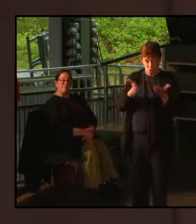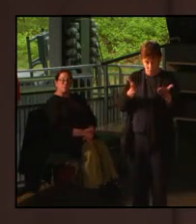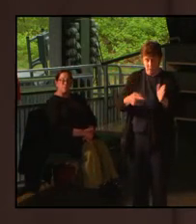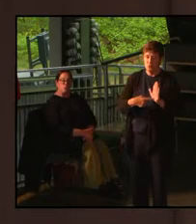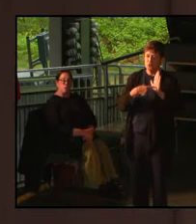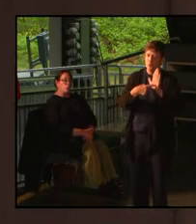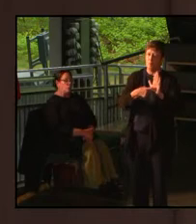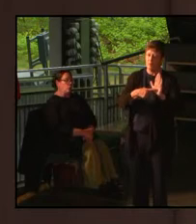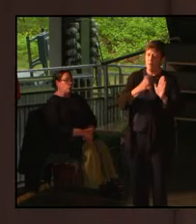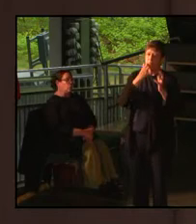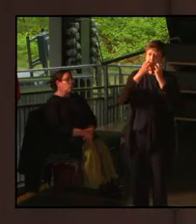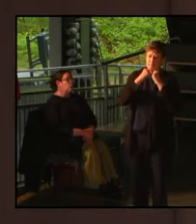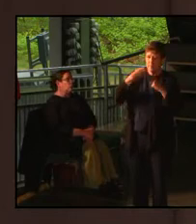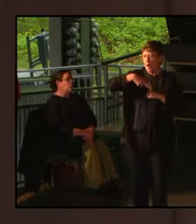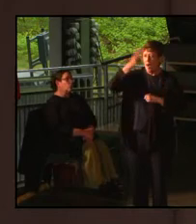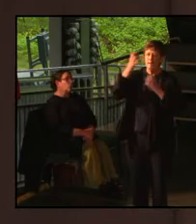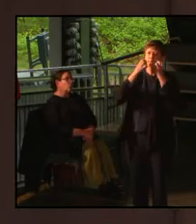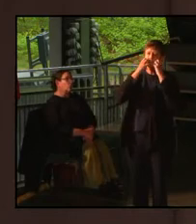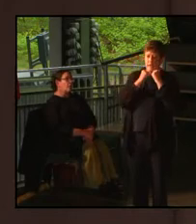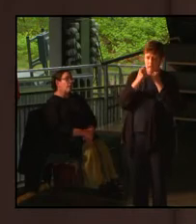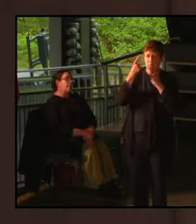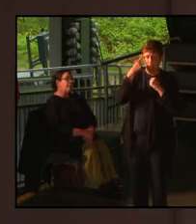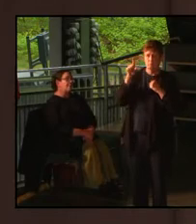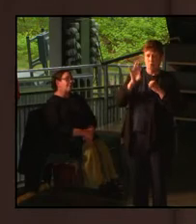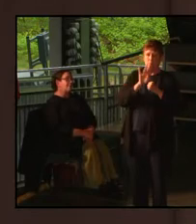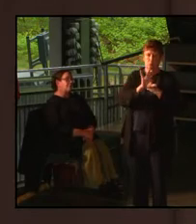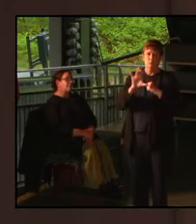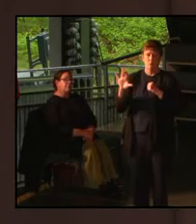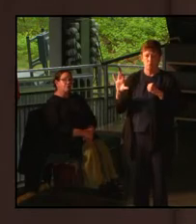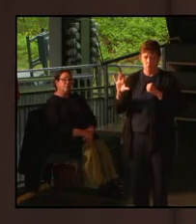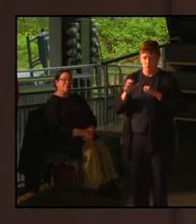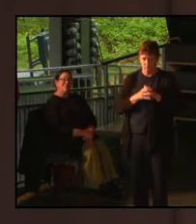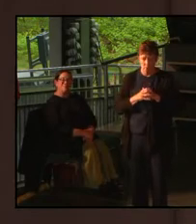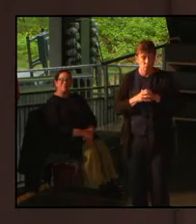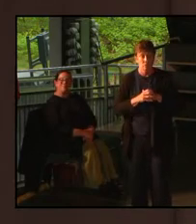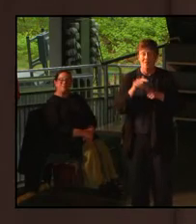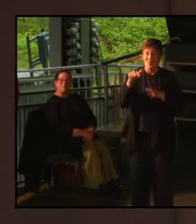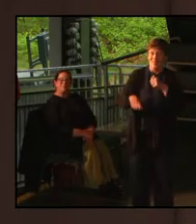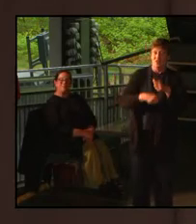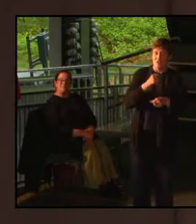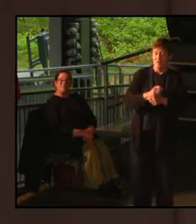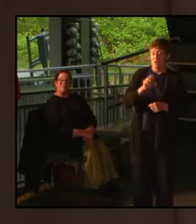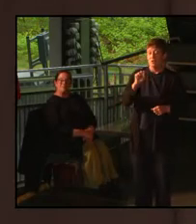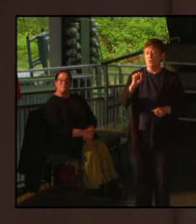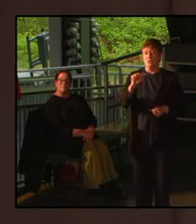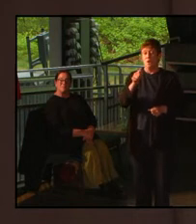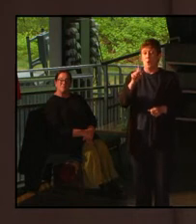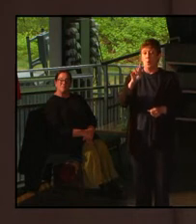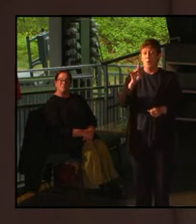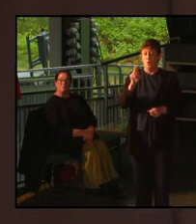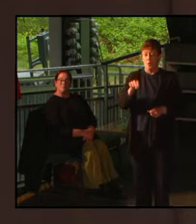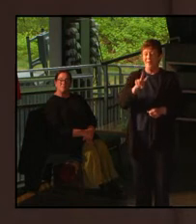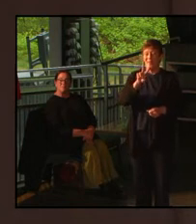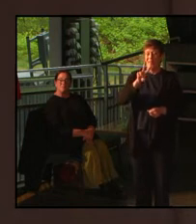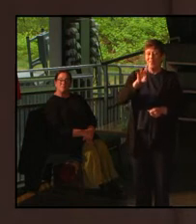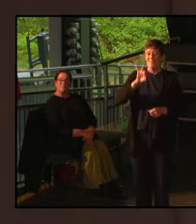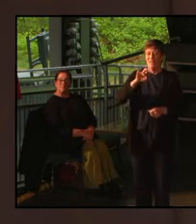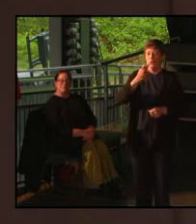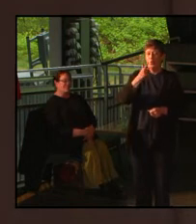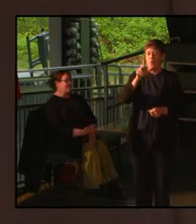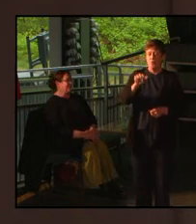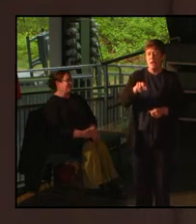highest values of Bristol Community College. This year's salutatorian is Victoria